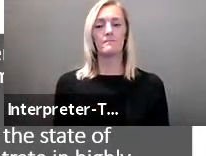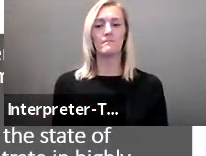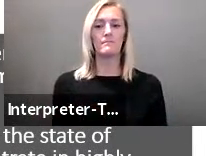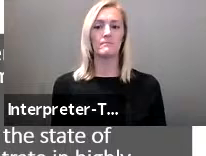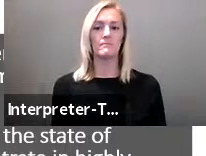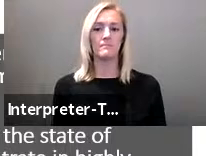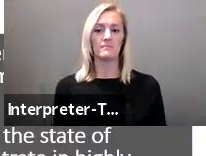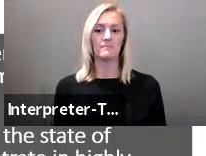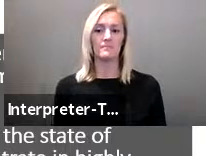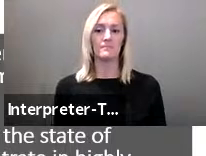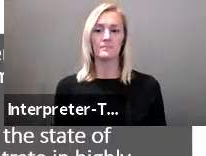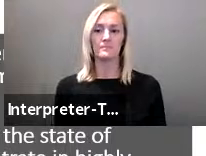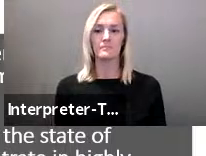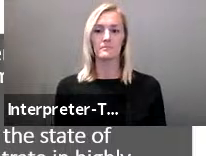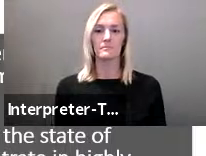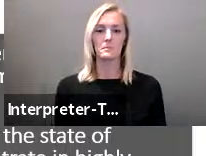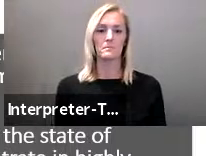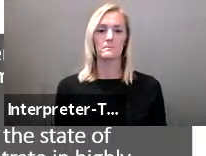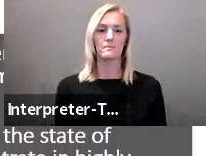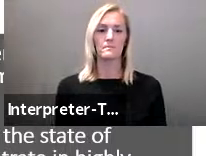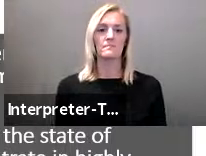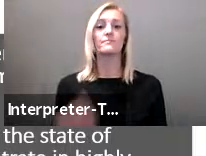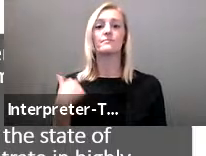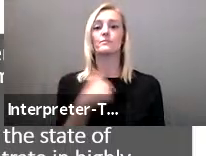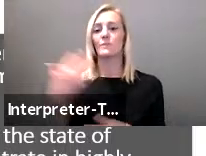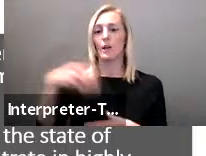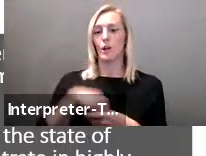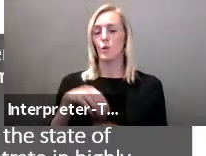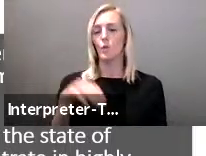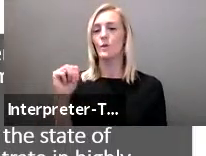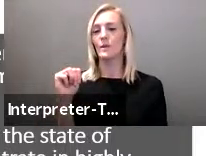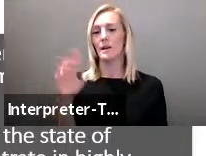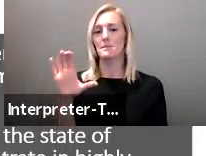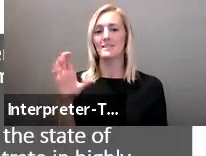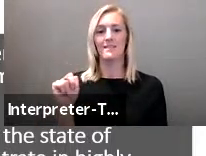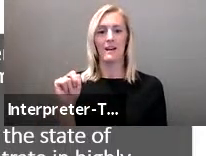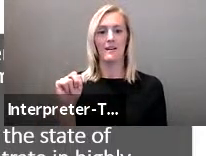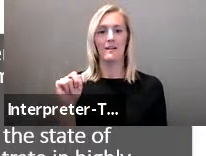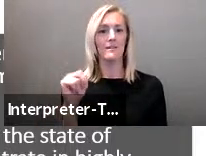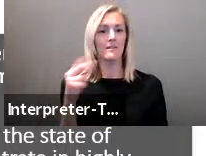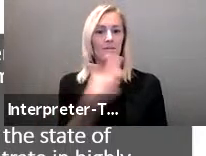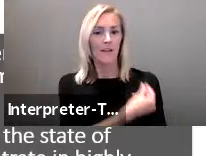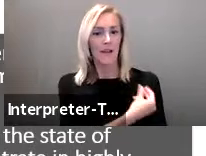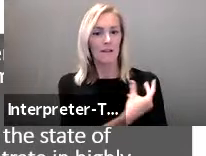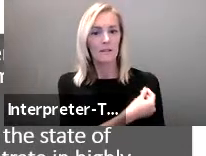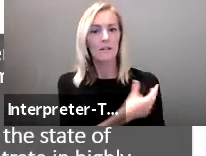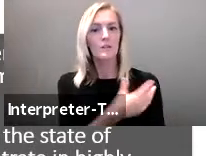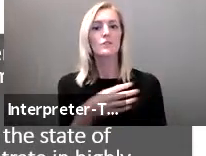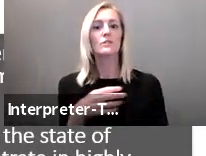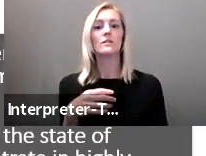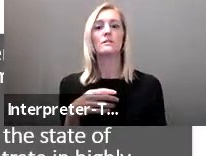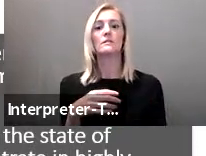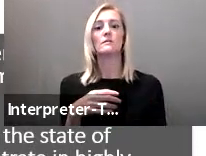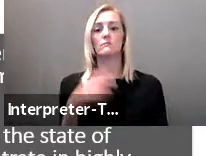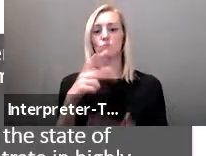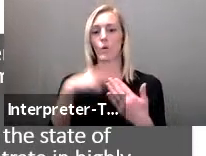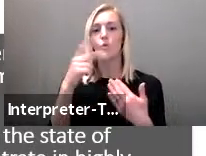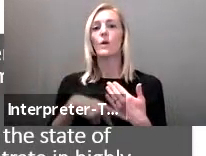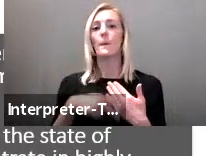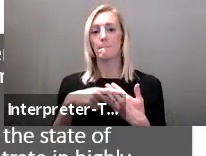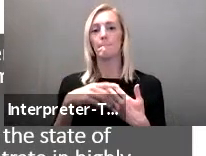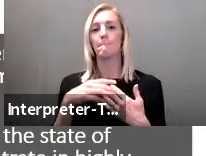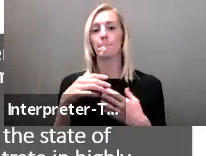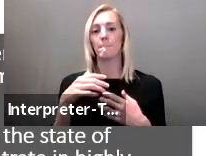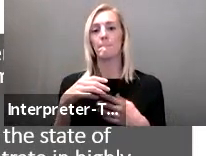include the MCM's Vaccination Is, and we've also program, and that is